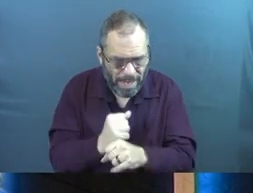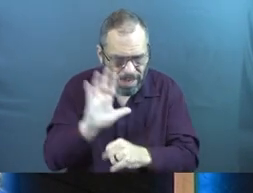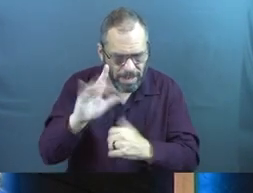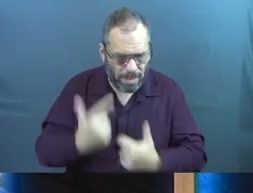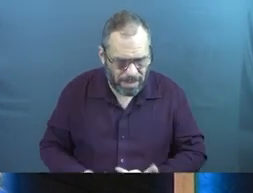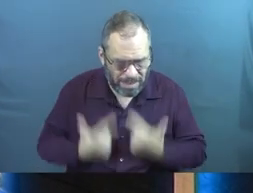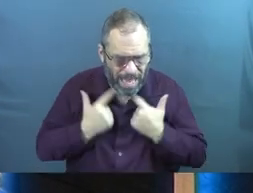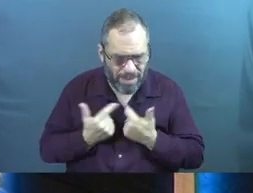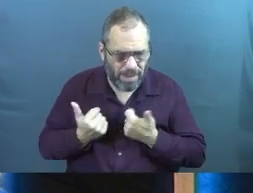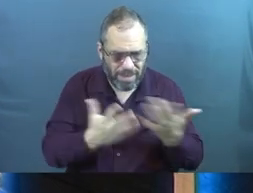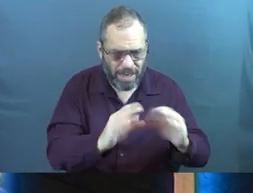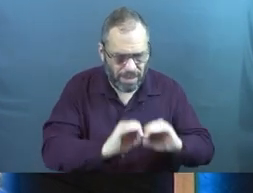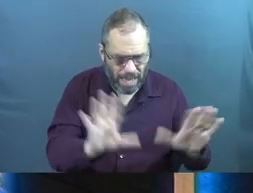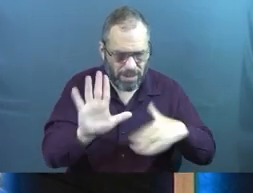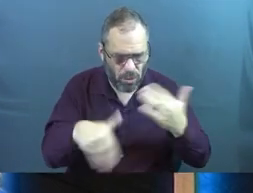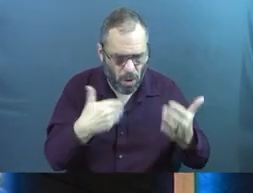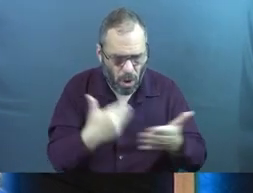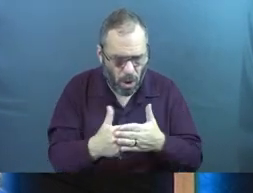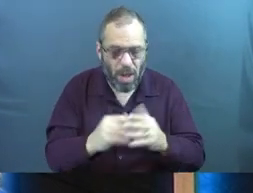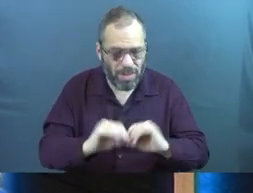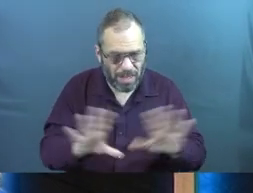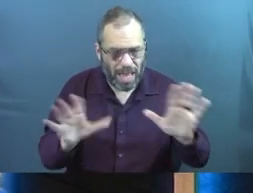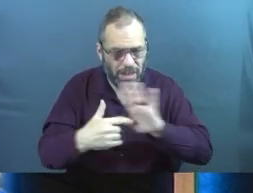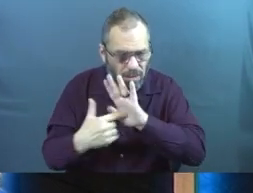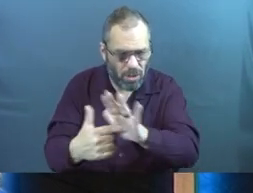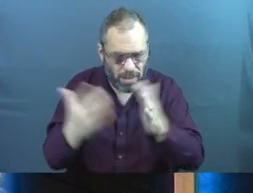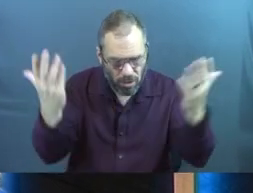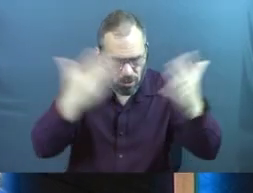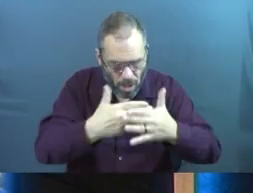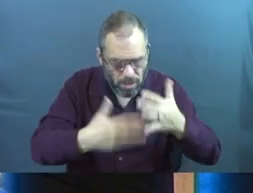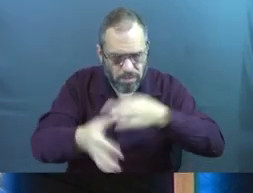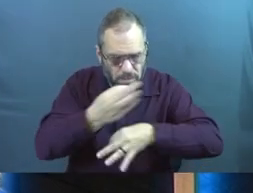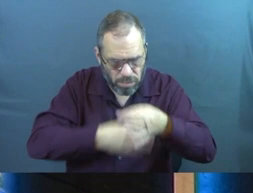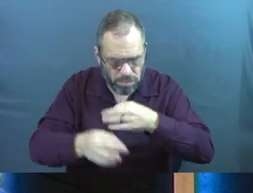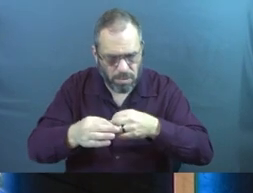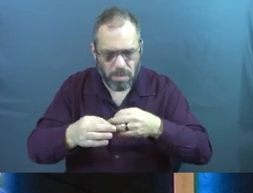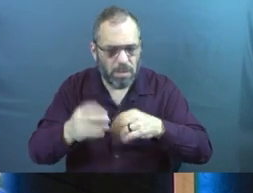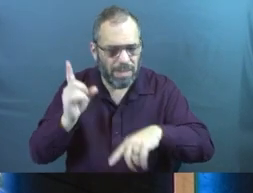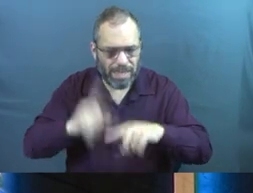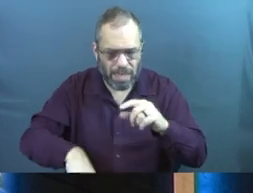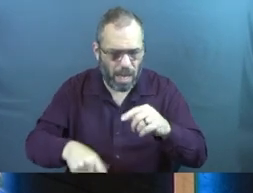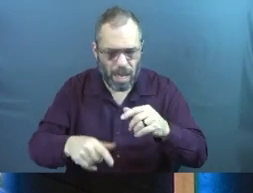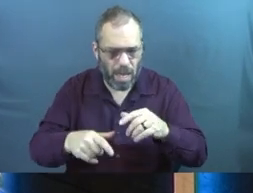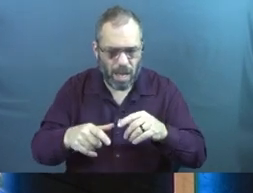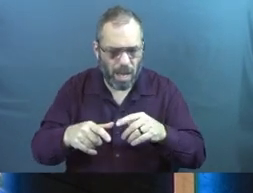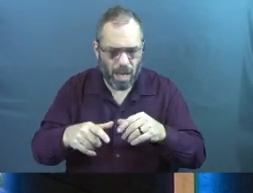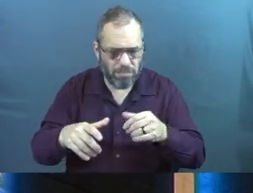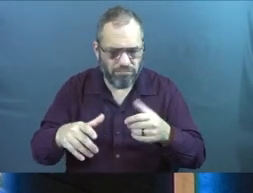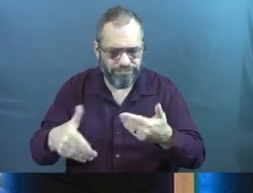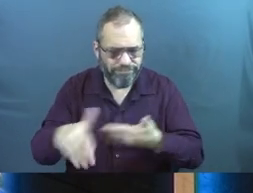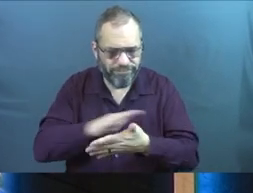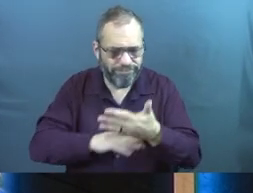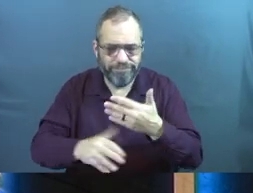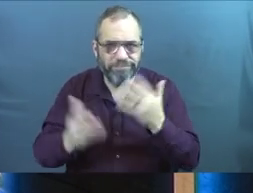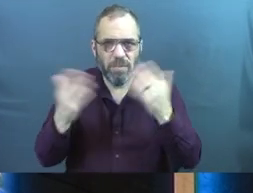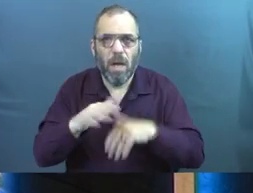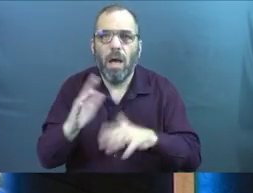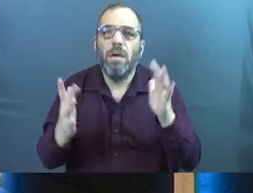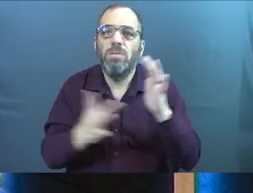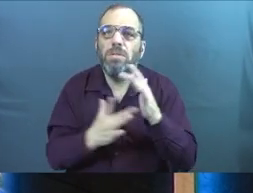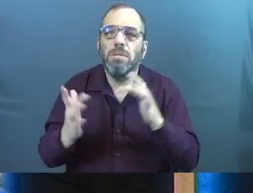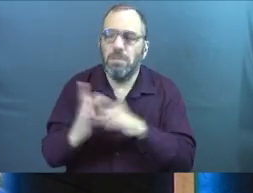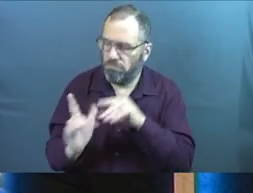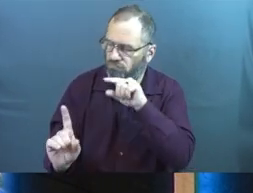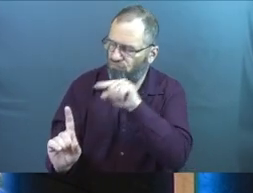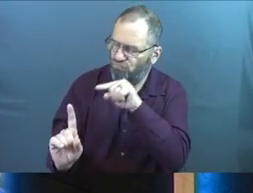his life brought light to everyone. The light shines in the darkness, and the darkness can never extinguish it. Amen?